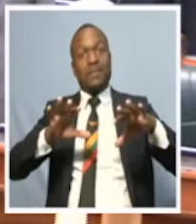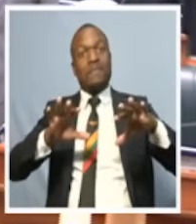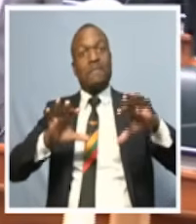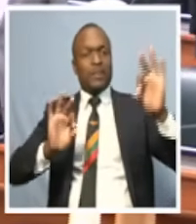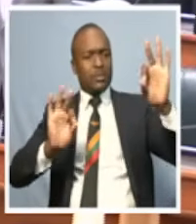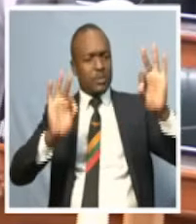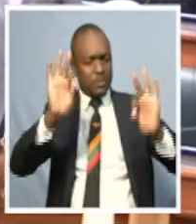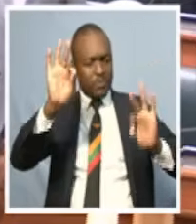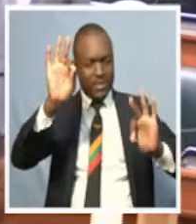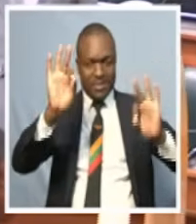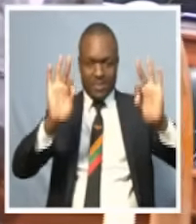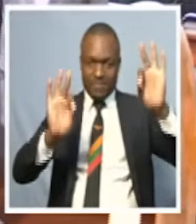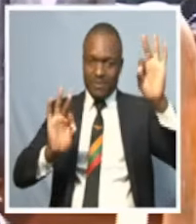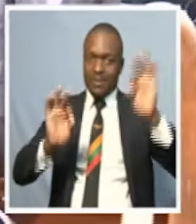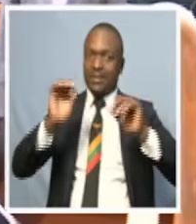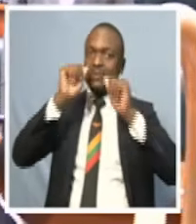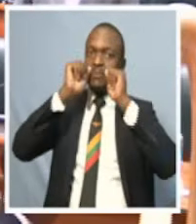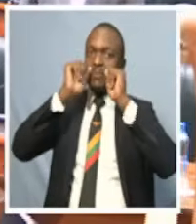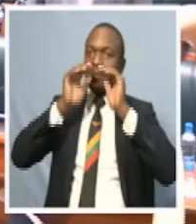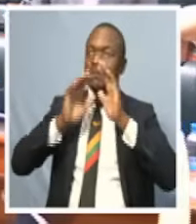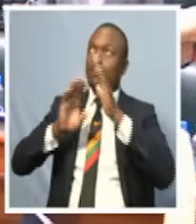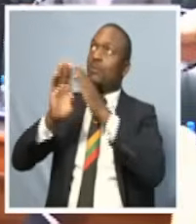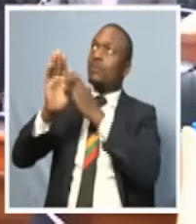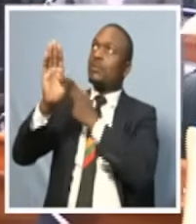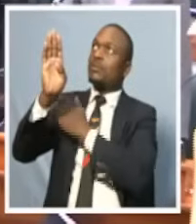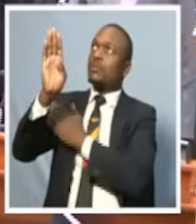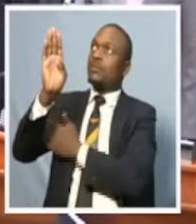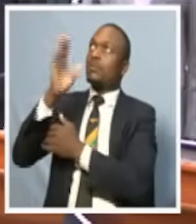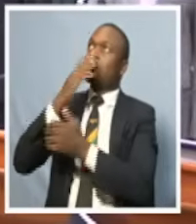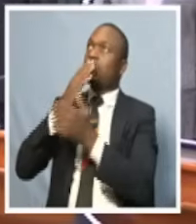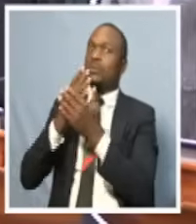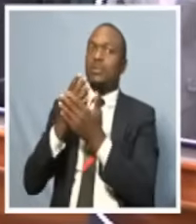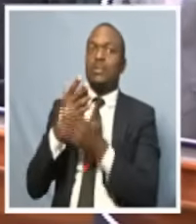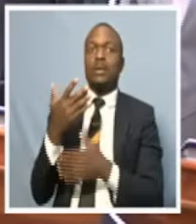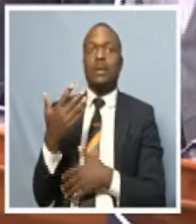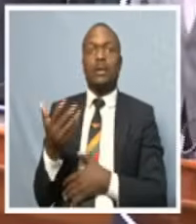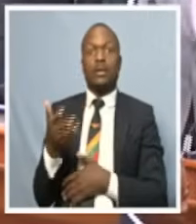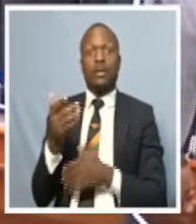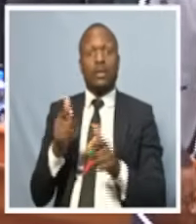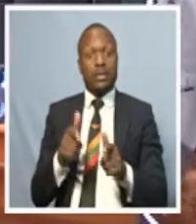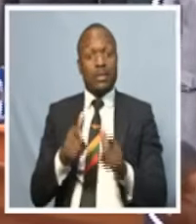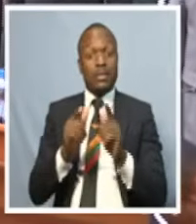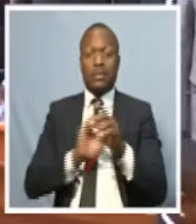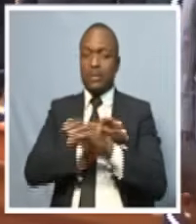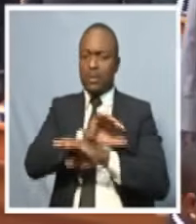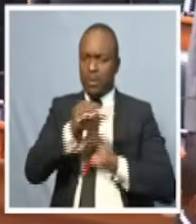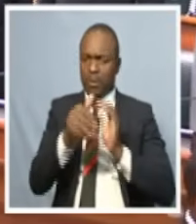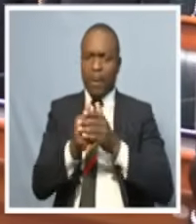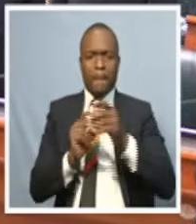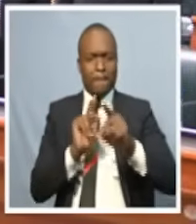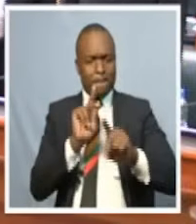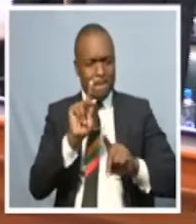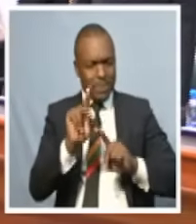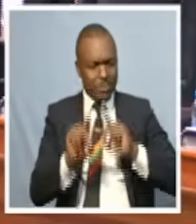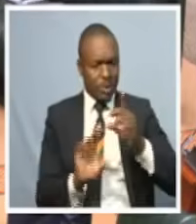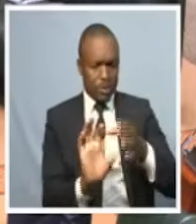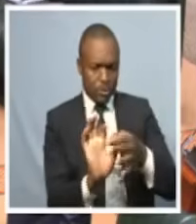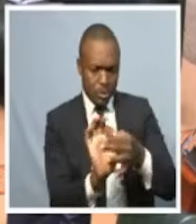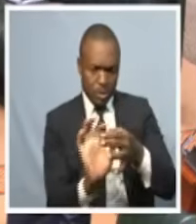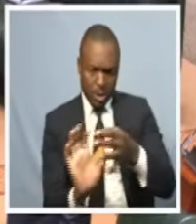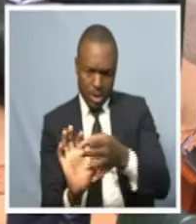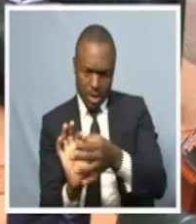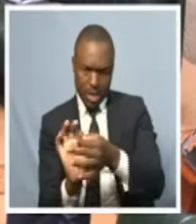motherland, fashioned with and blessed by those who blend. Let us all our